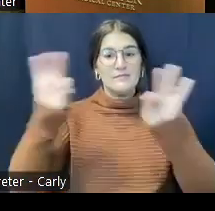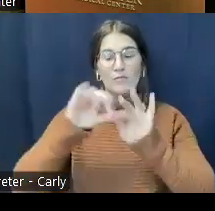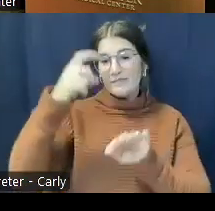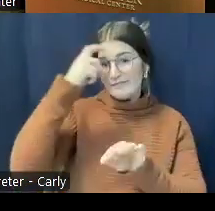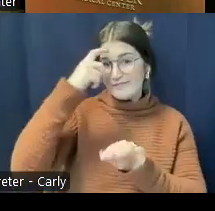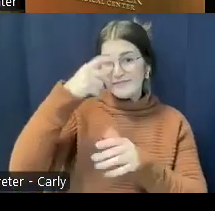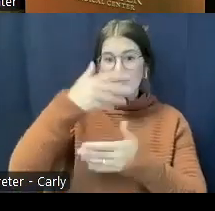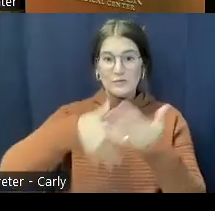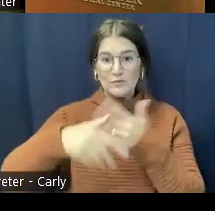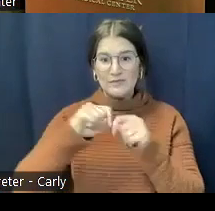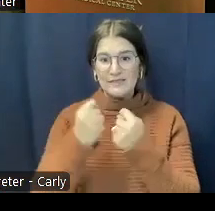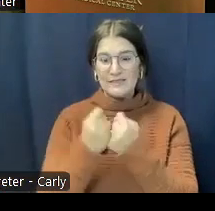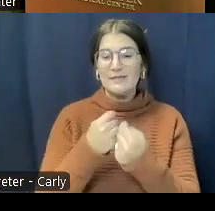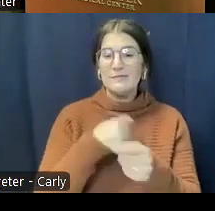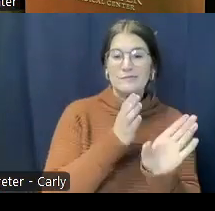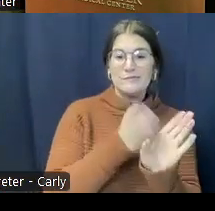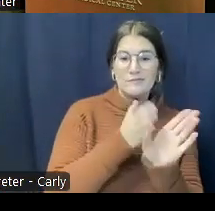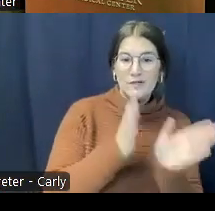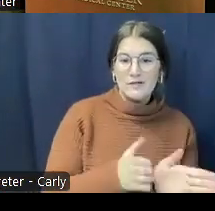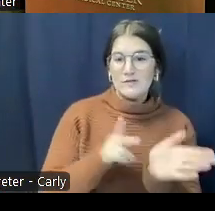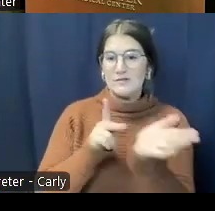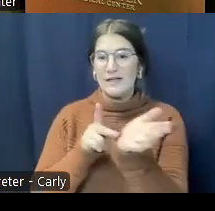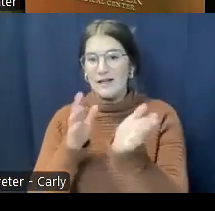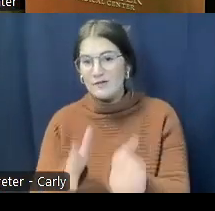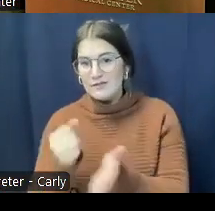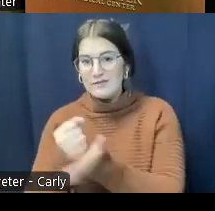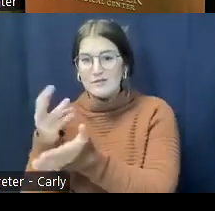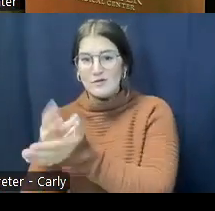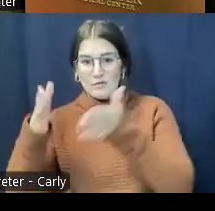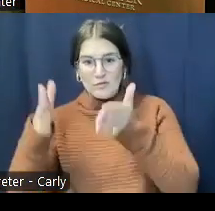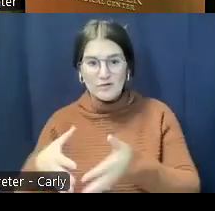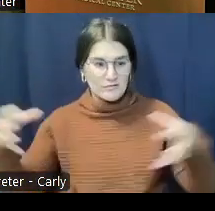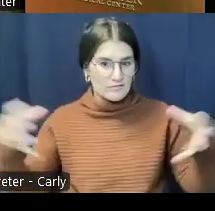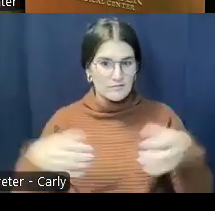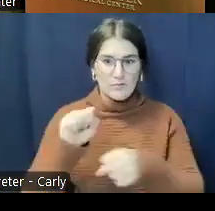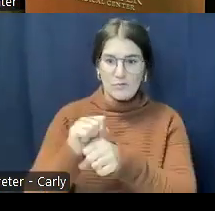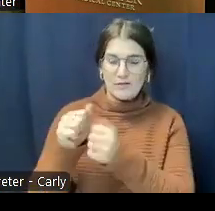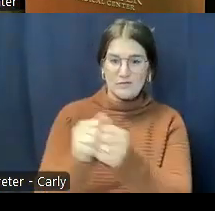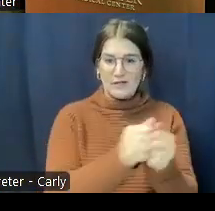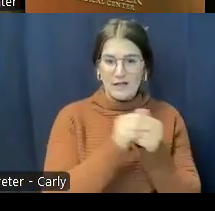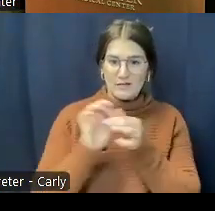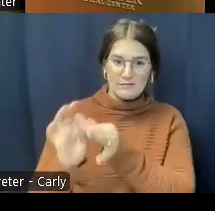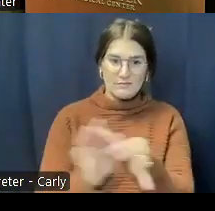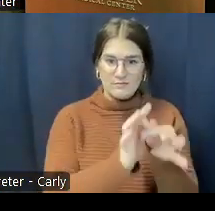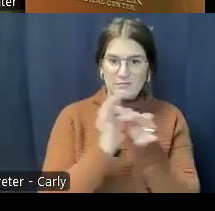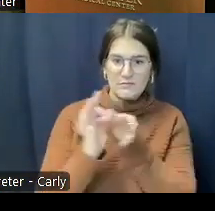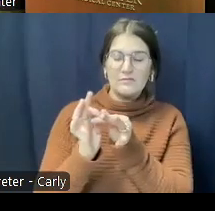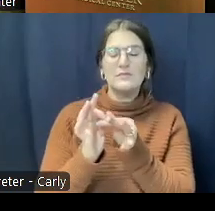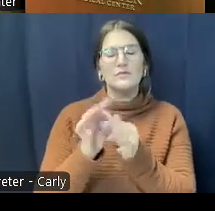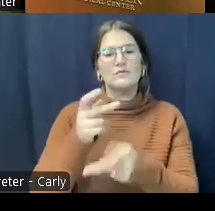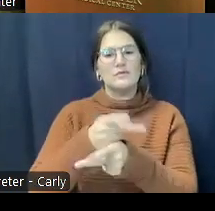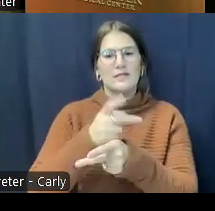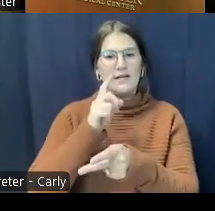with psychologists, psychiatrists, and social workers working in concert with the epileptologists to care for patients